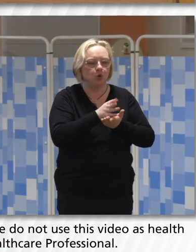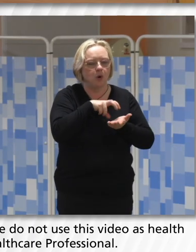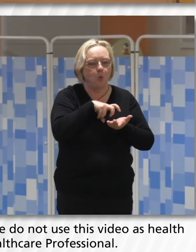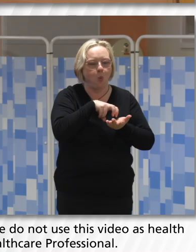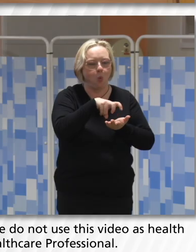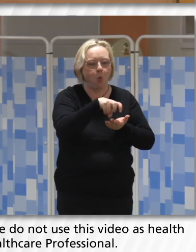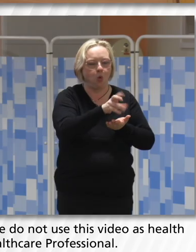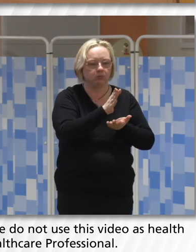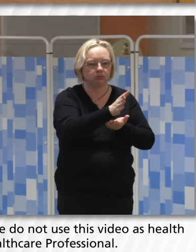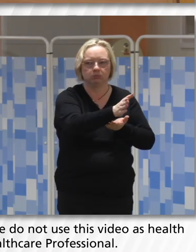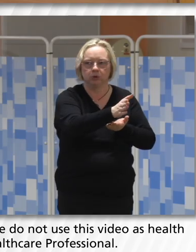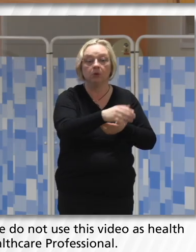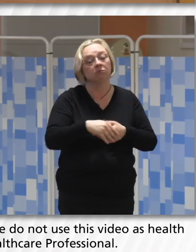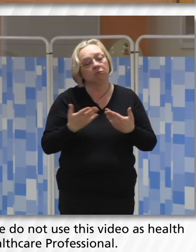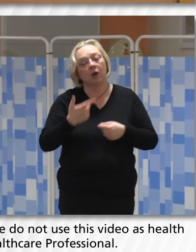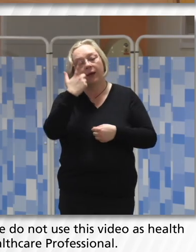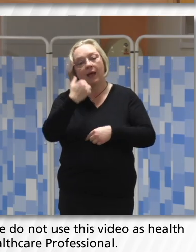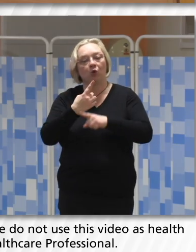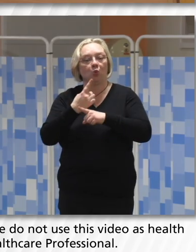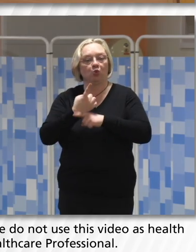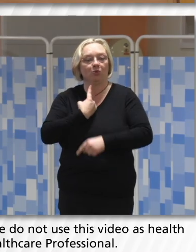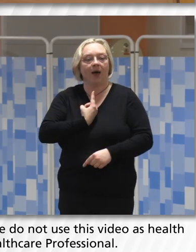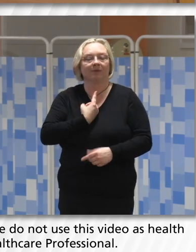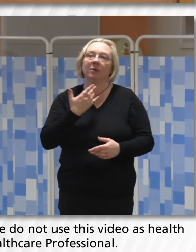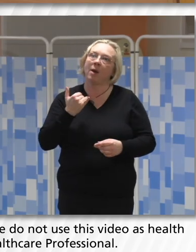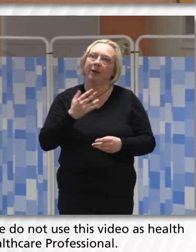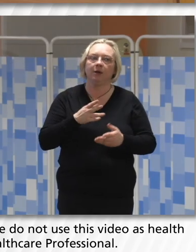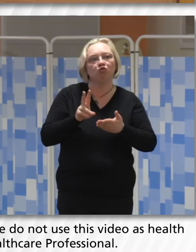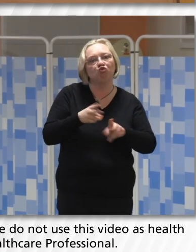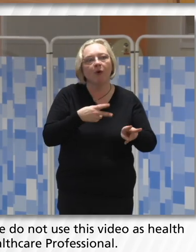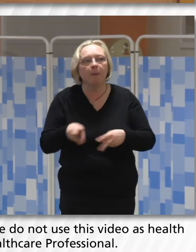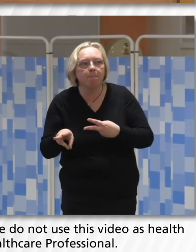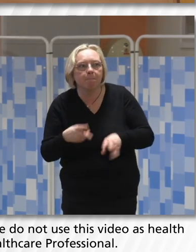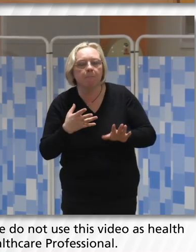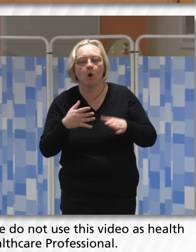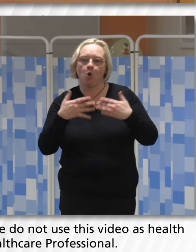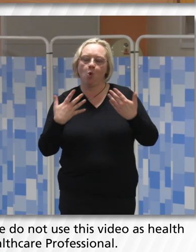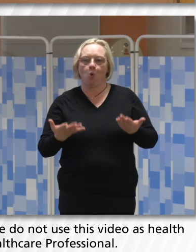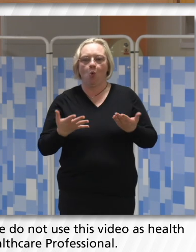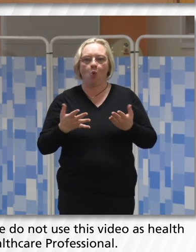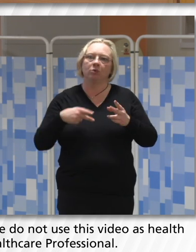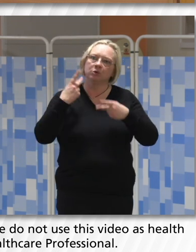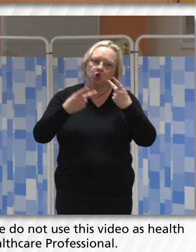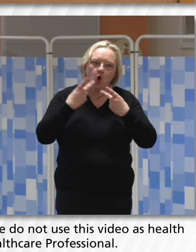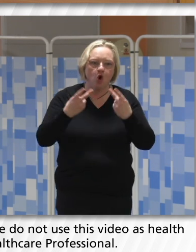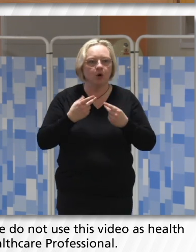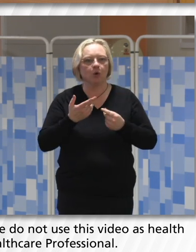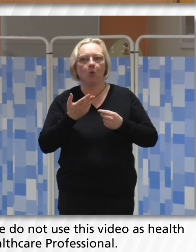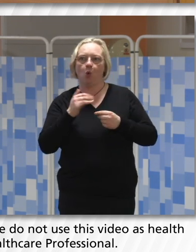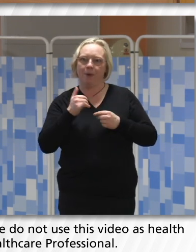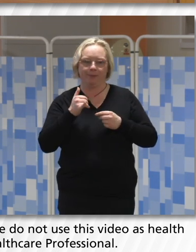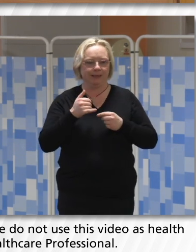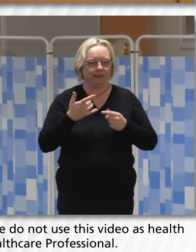They can talk to themselves about giving themselves a song or a rhythm. If maybe they get freezing where their feet feel like they stick to the